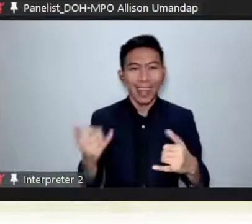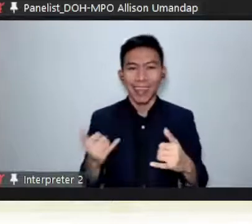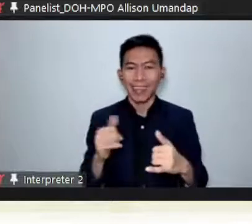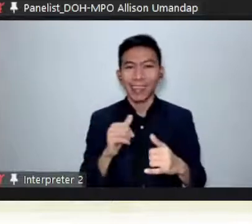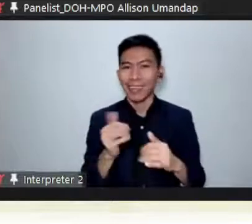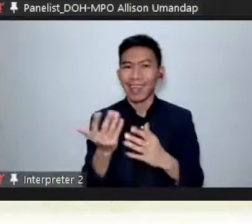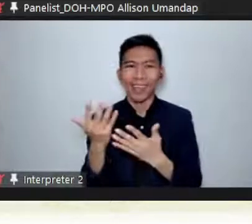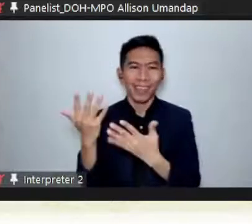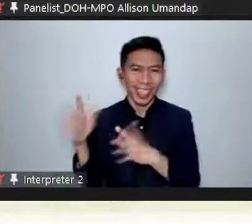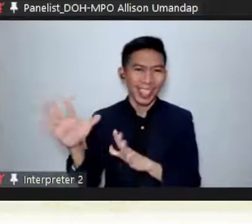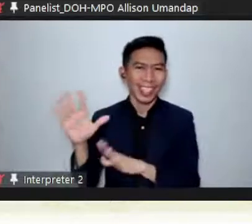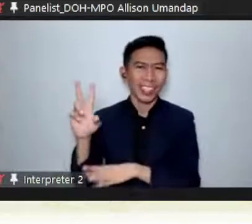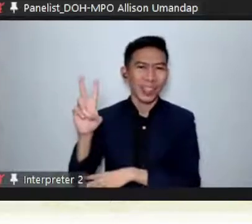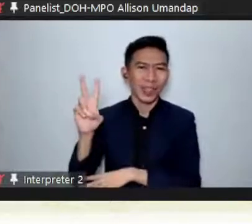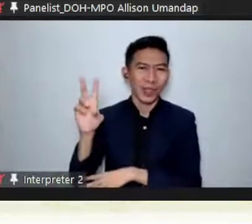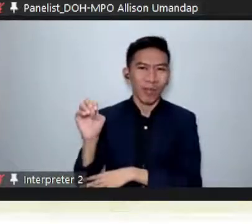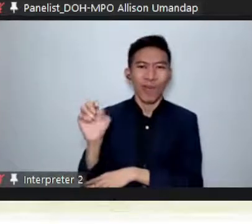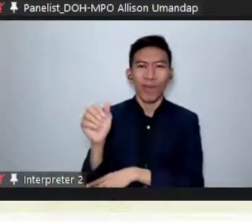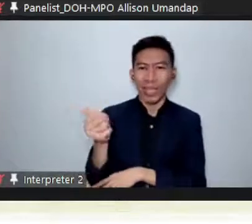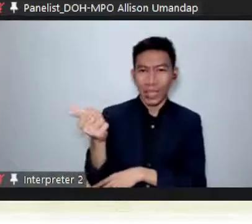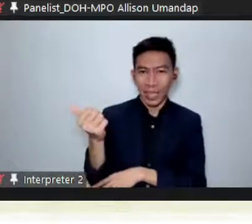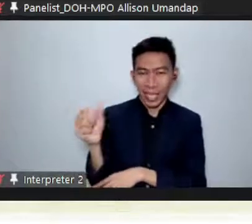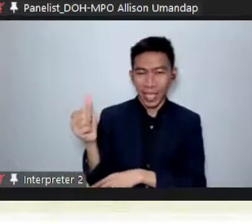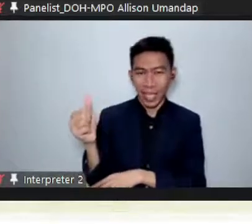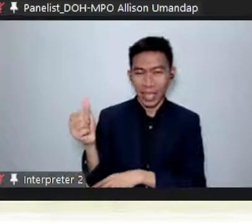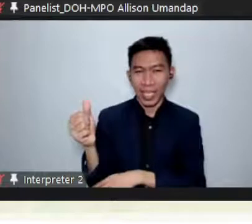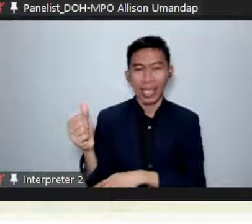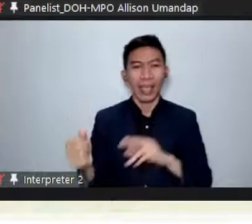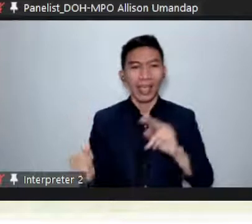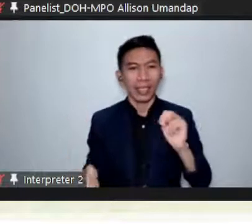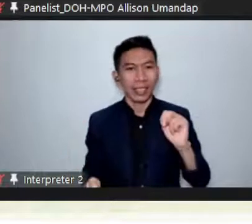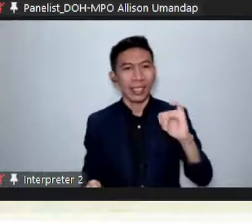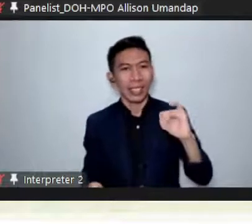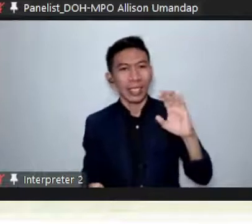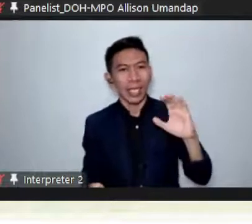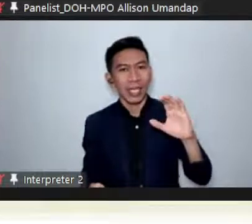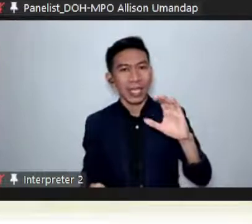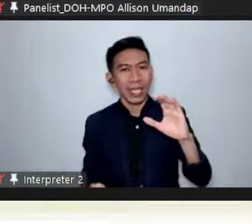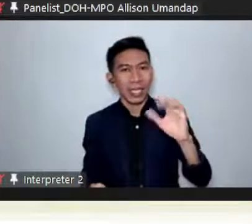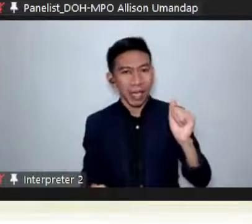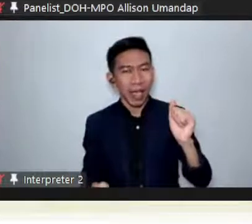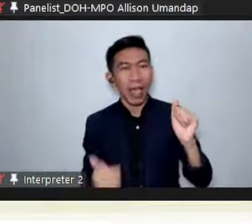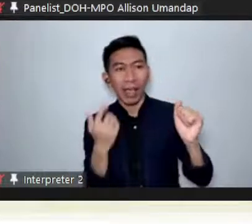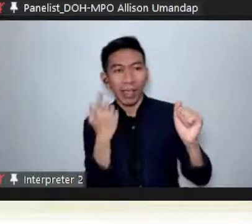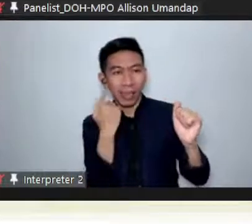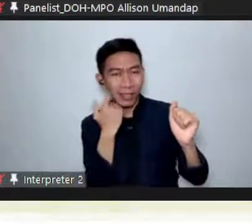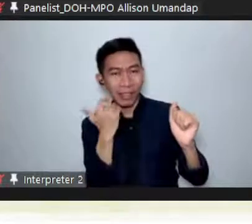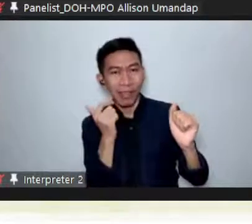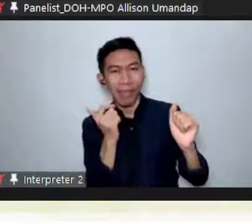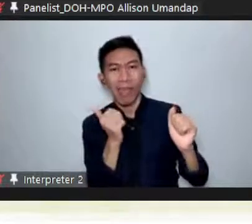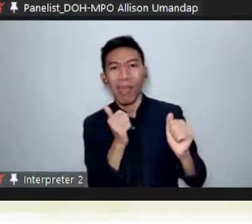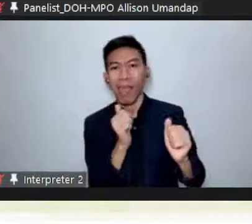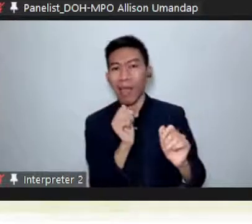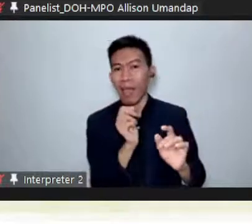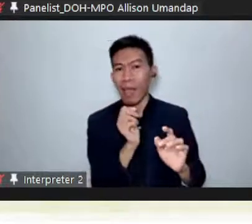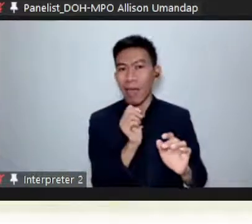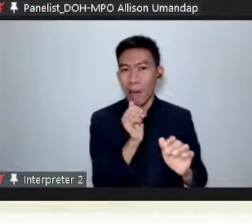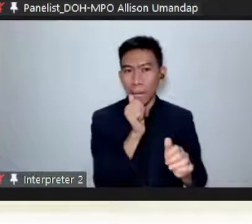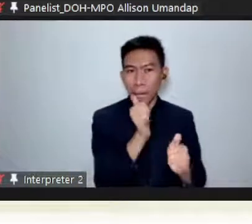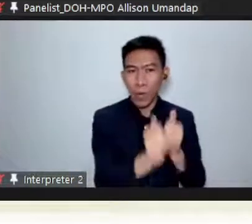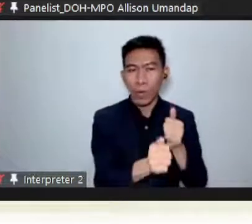past 2010. And the NICA is just starting to be implemented this end of